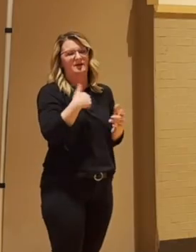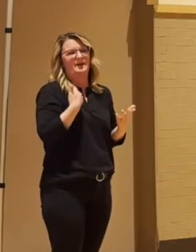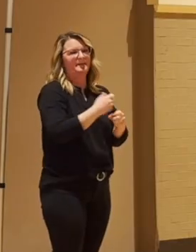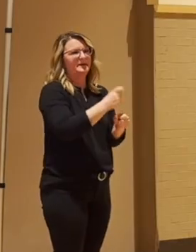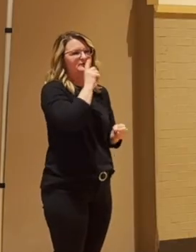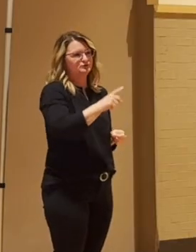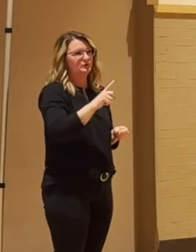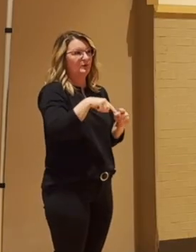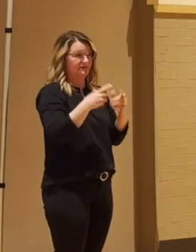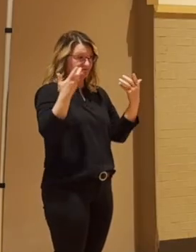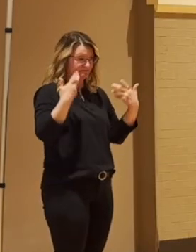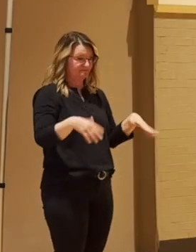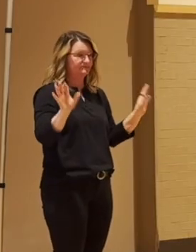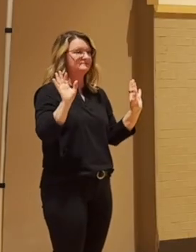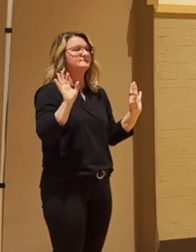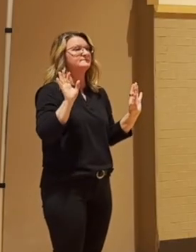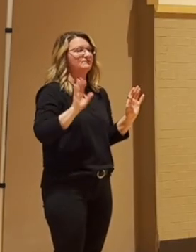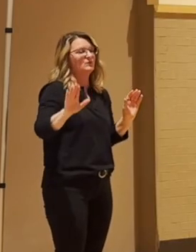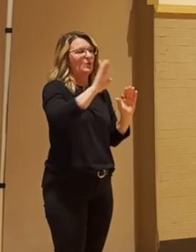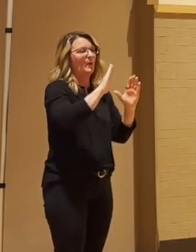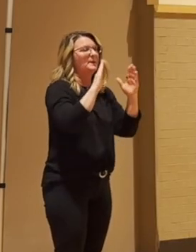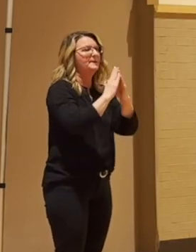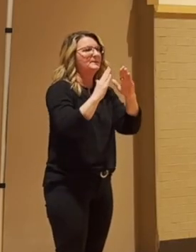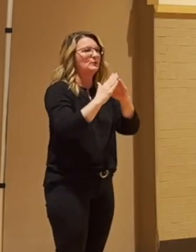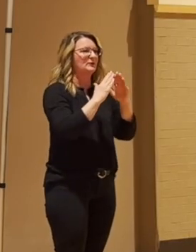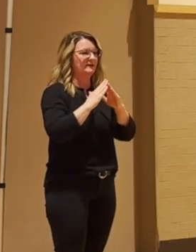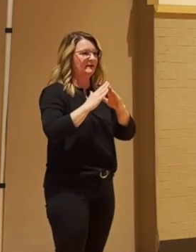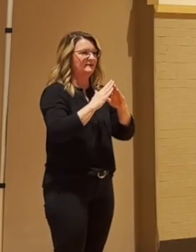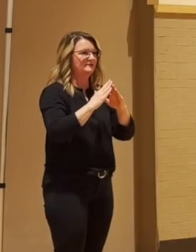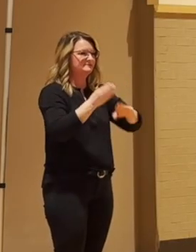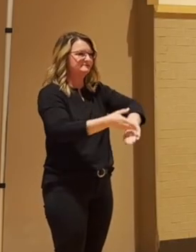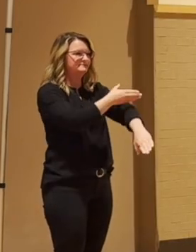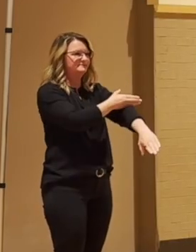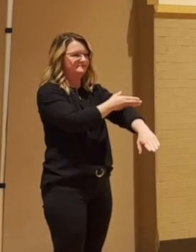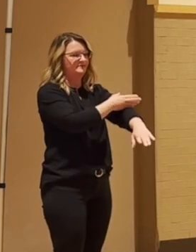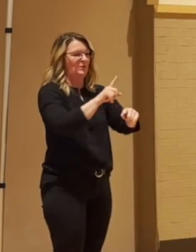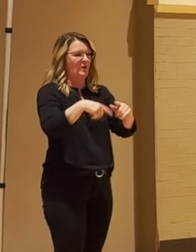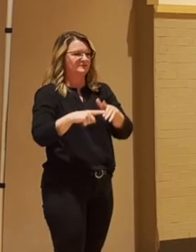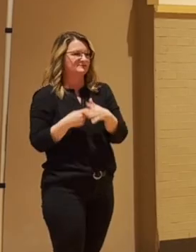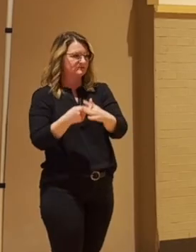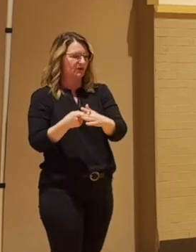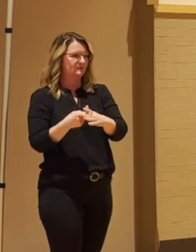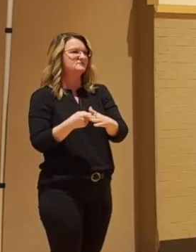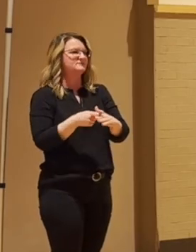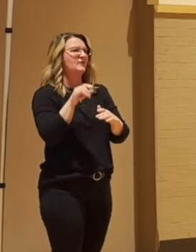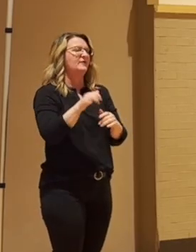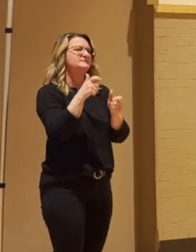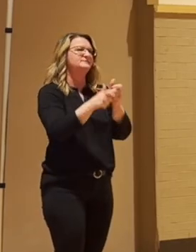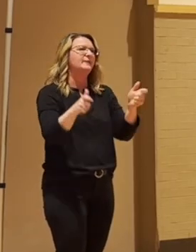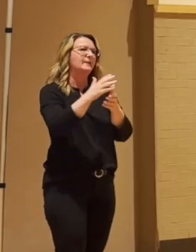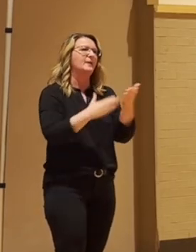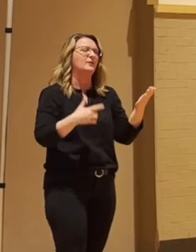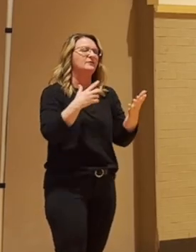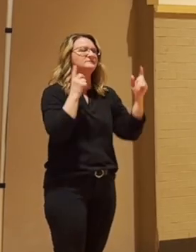sure when we're done, your community is better than when we came. And so that's a big part of what